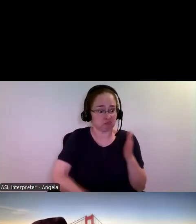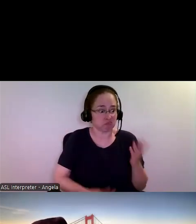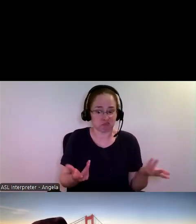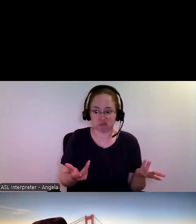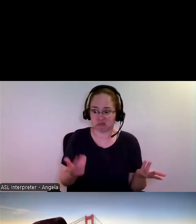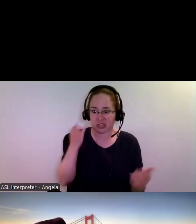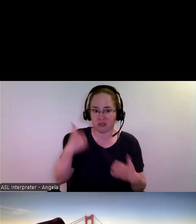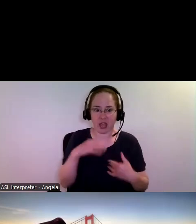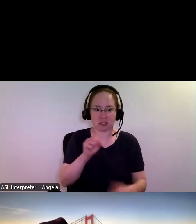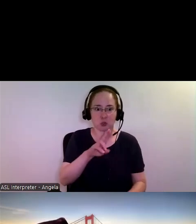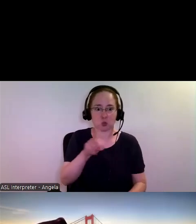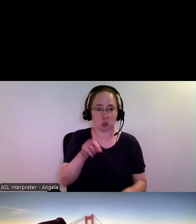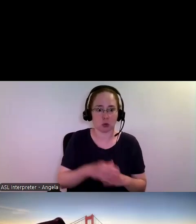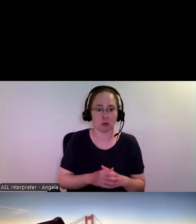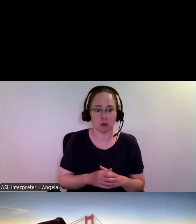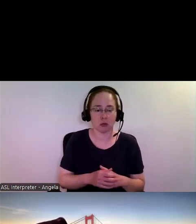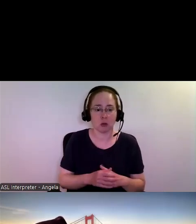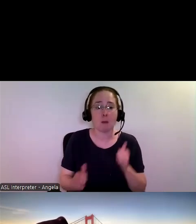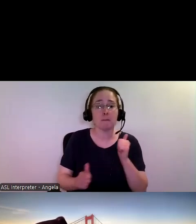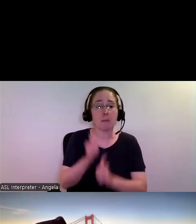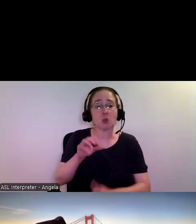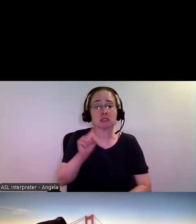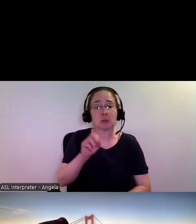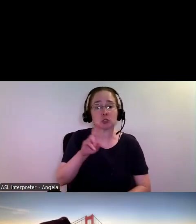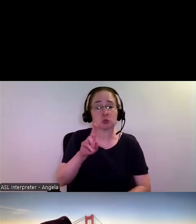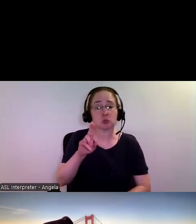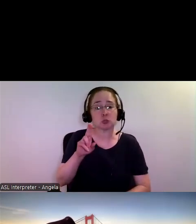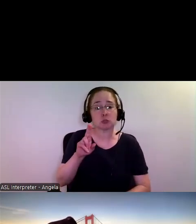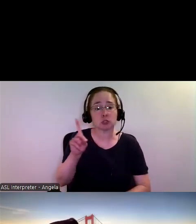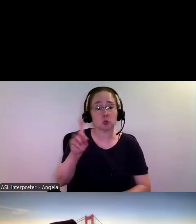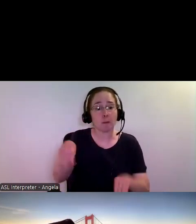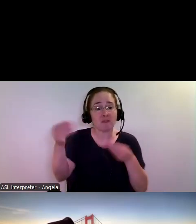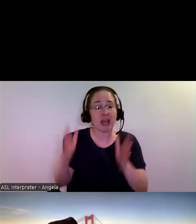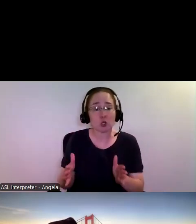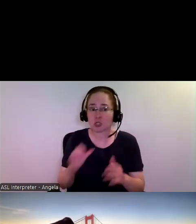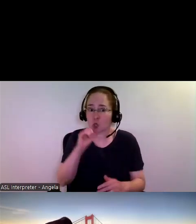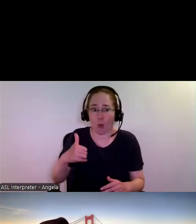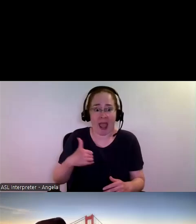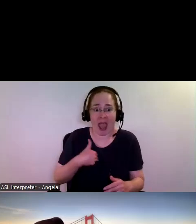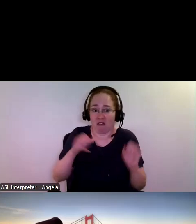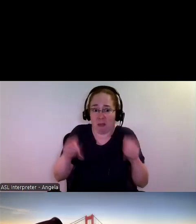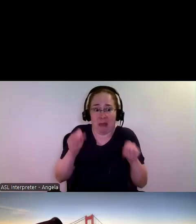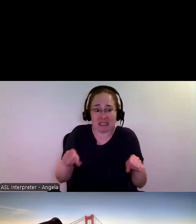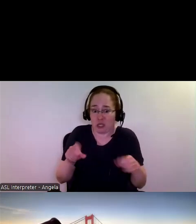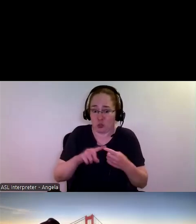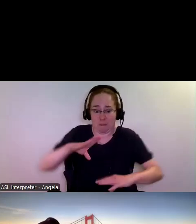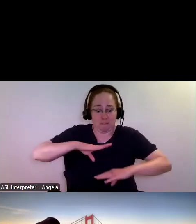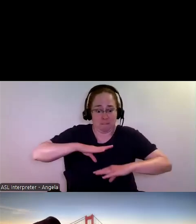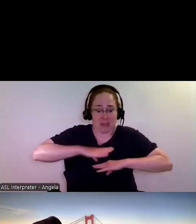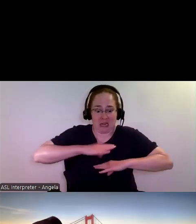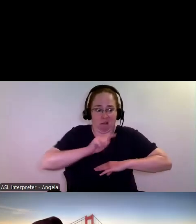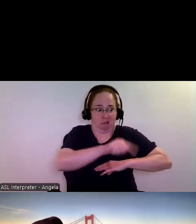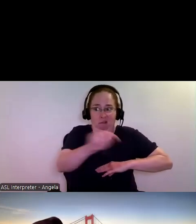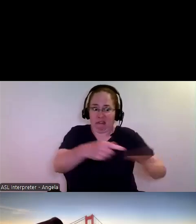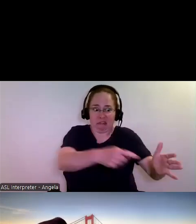disorder. Most substance use providers lack the capacity to meet the demand